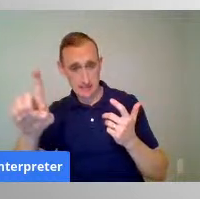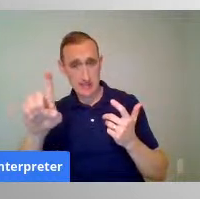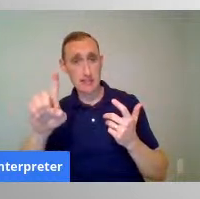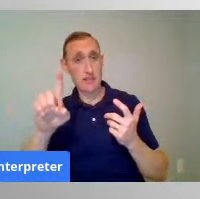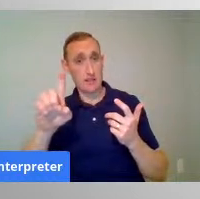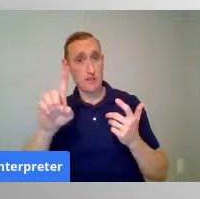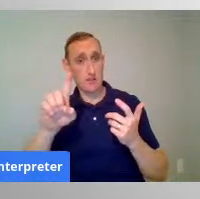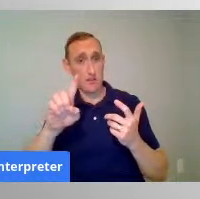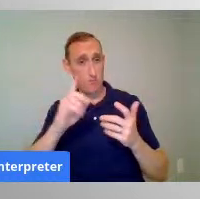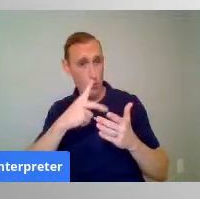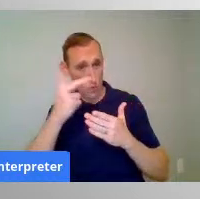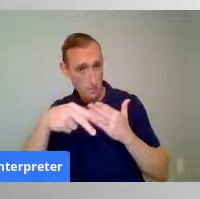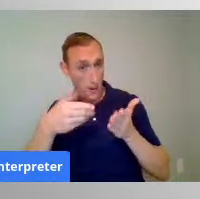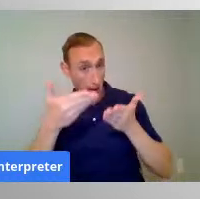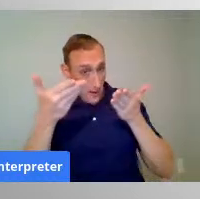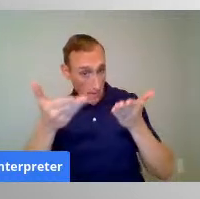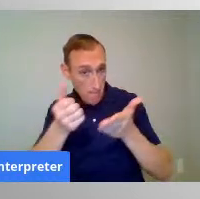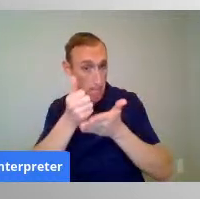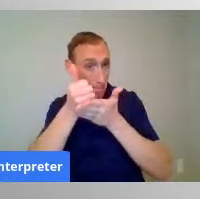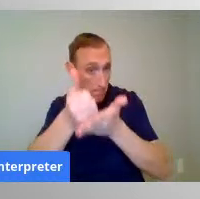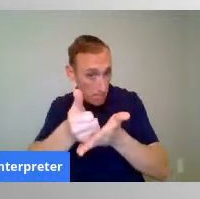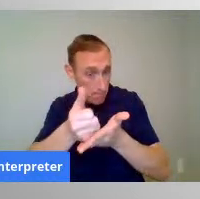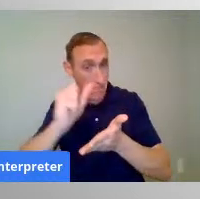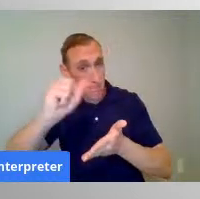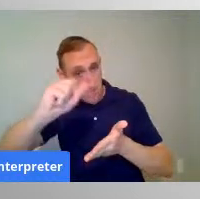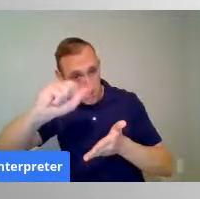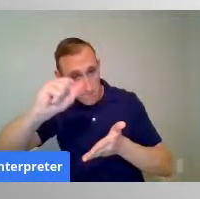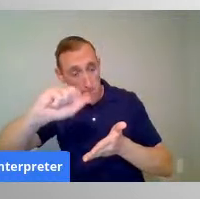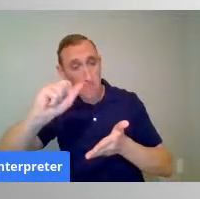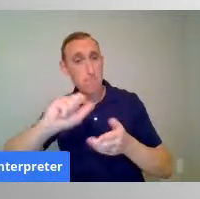don't know if we're doing a particularly good job at